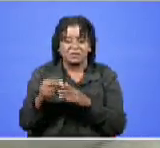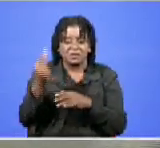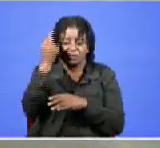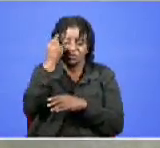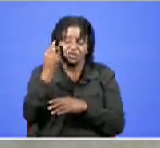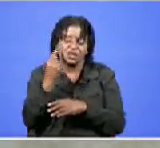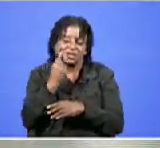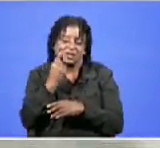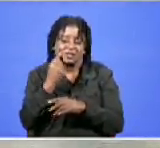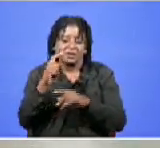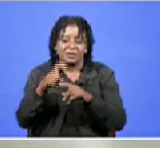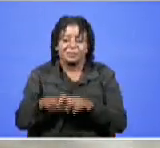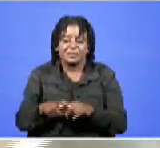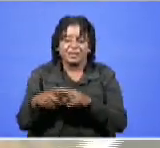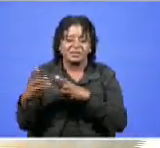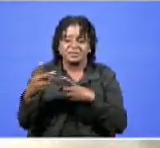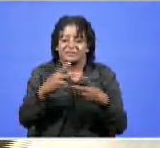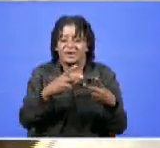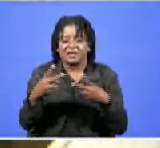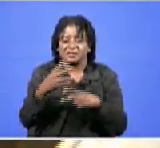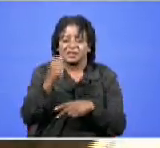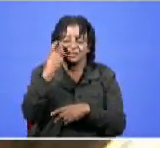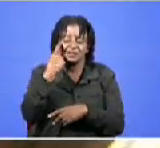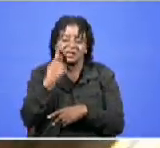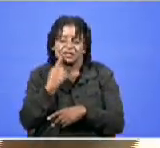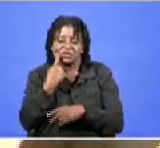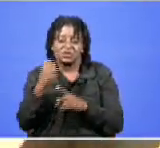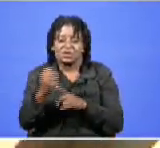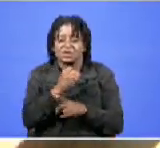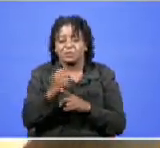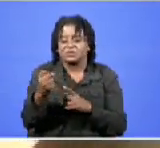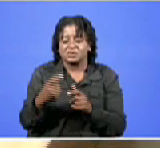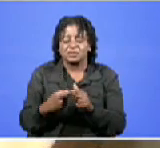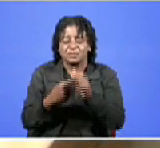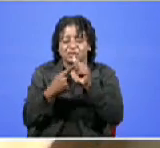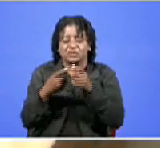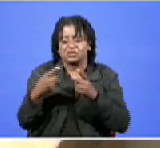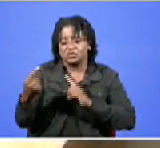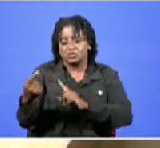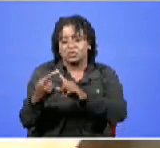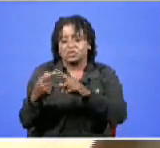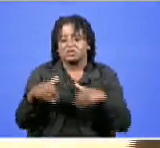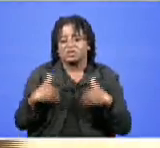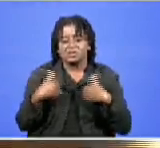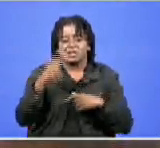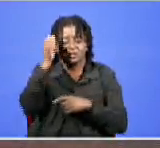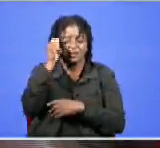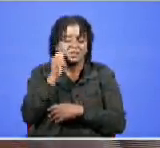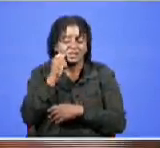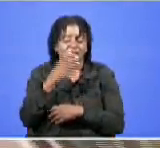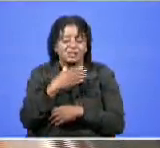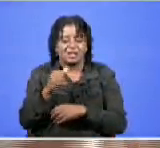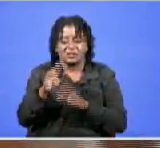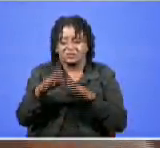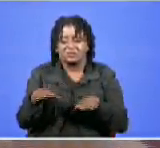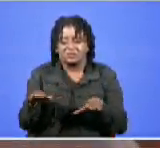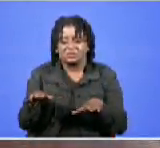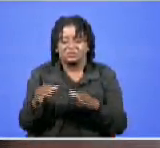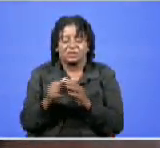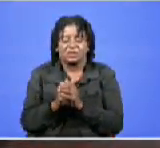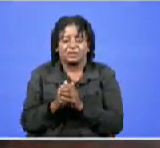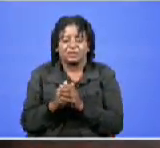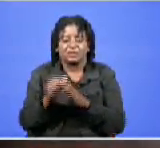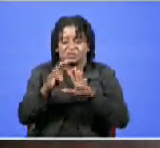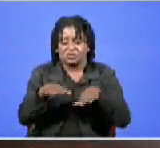particularly towards young children and teenagers. Pan American Health Organization and World Health Organization representative Dr. Esther Gorville